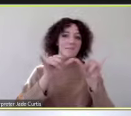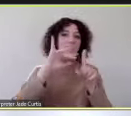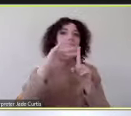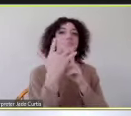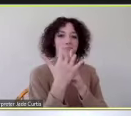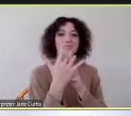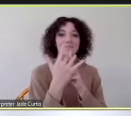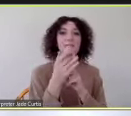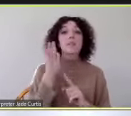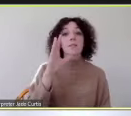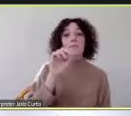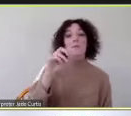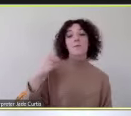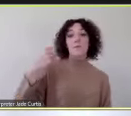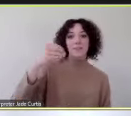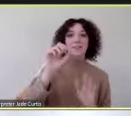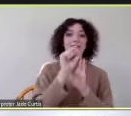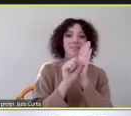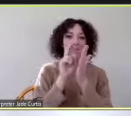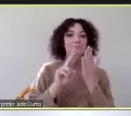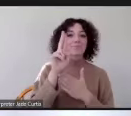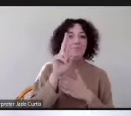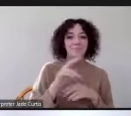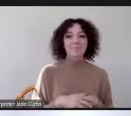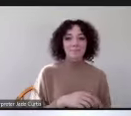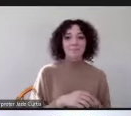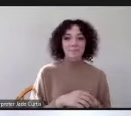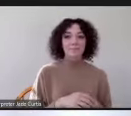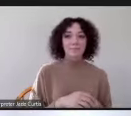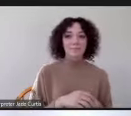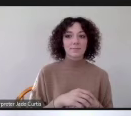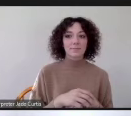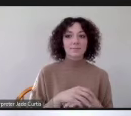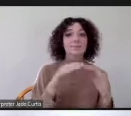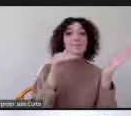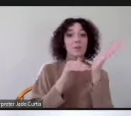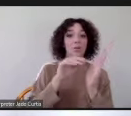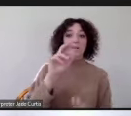at Oregon State University. Dr. Navab-Daneshmand